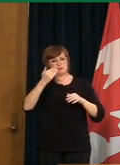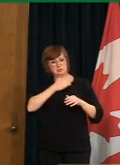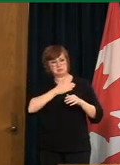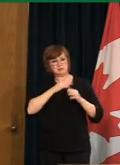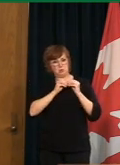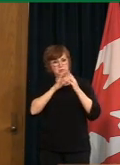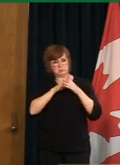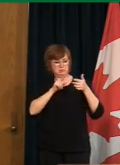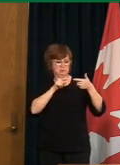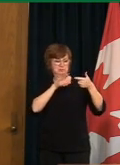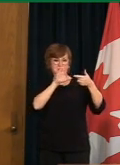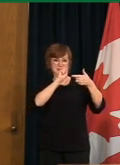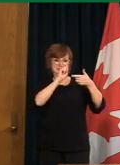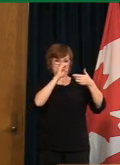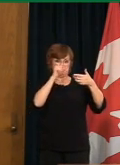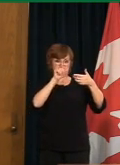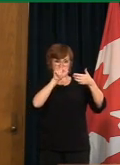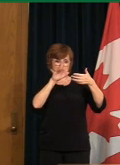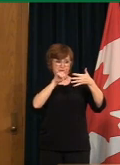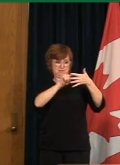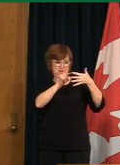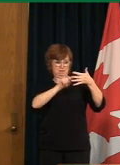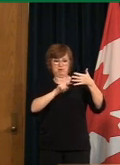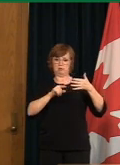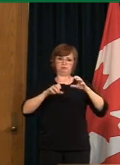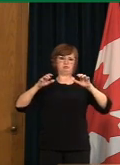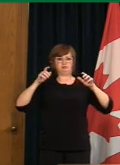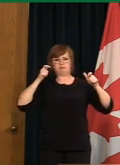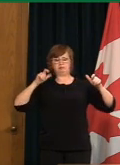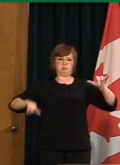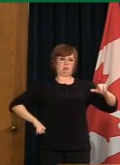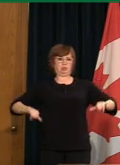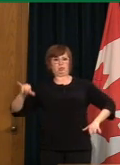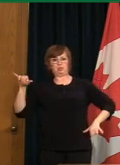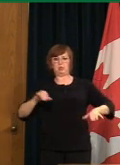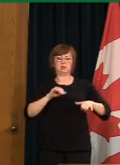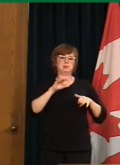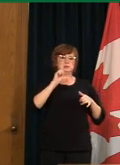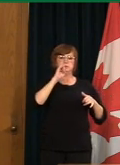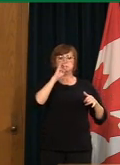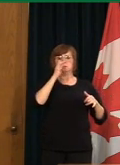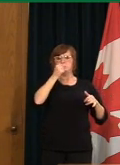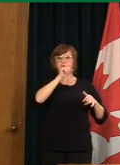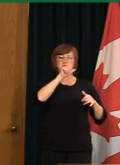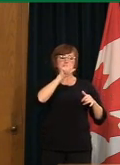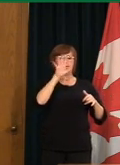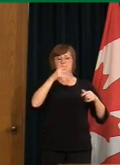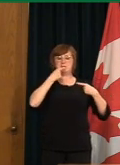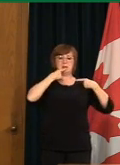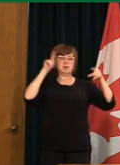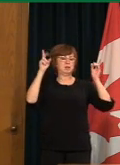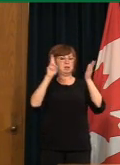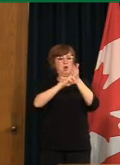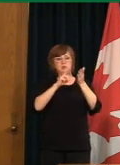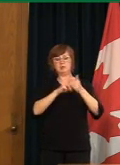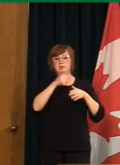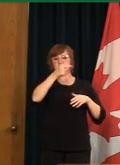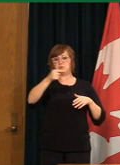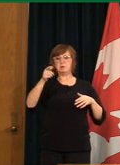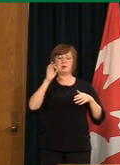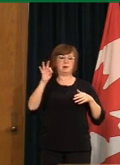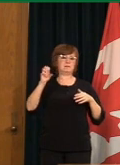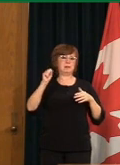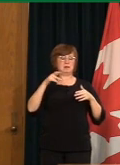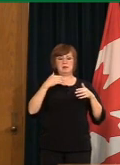touting all of these signed contracts. And the news release goes, and I quote, "The Government of Canada has signed agreements